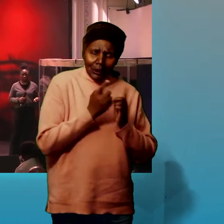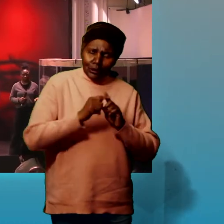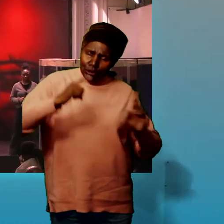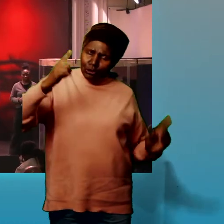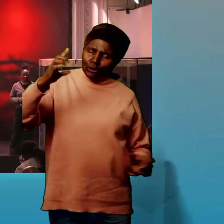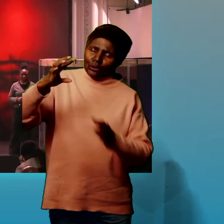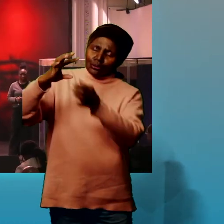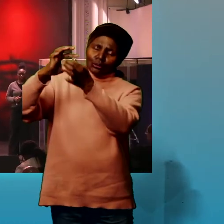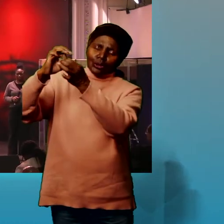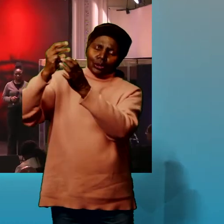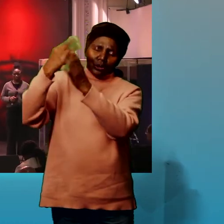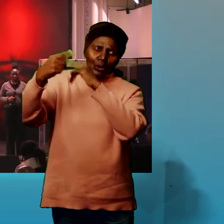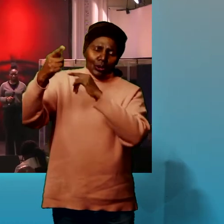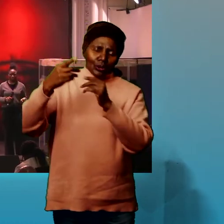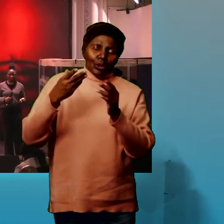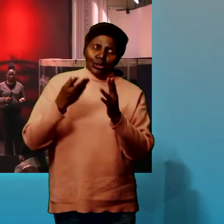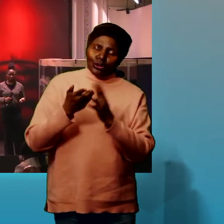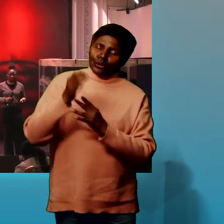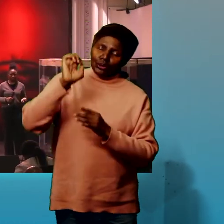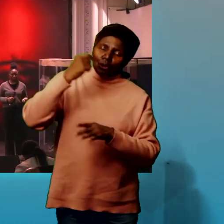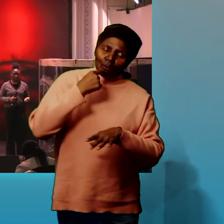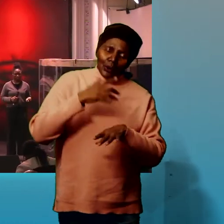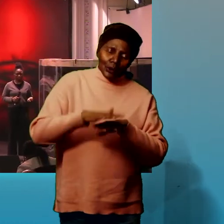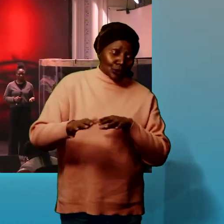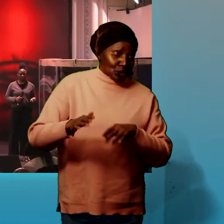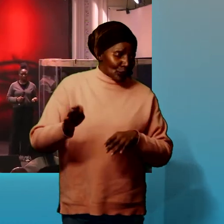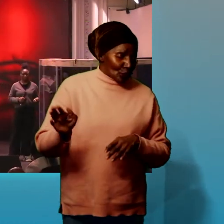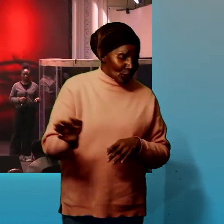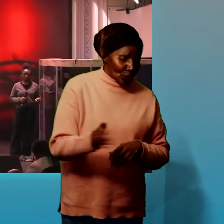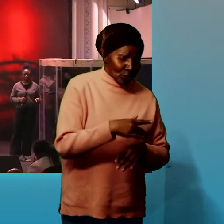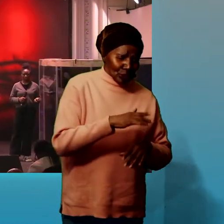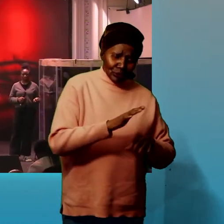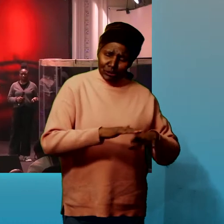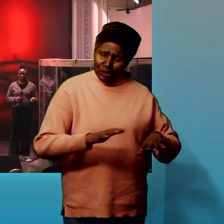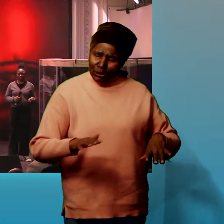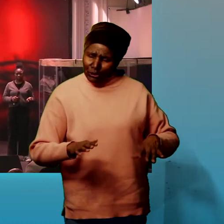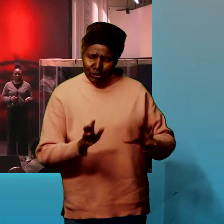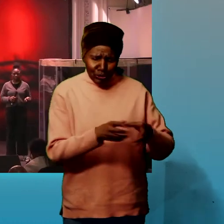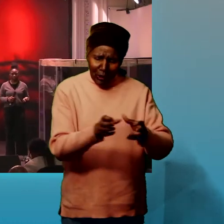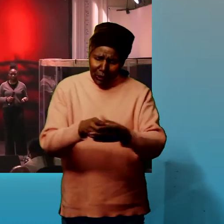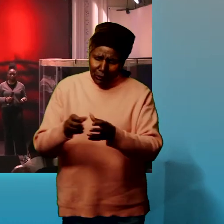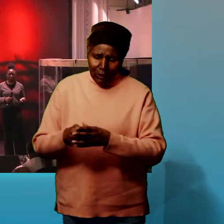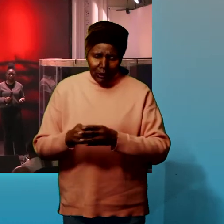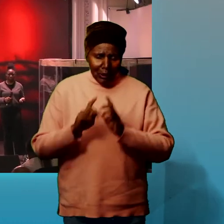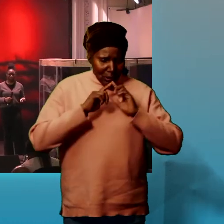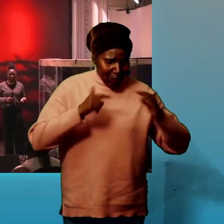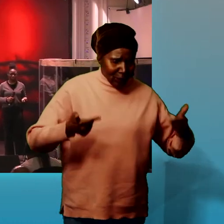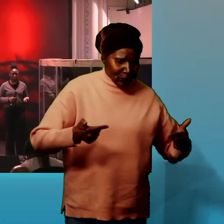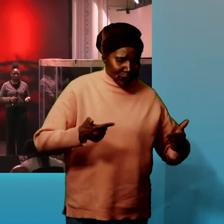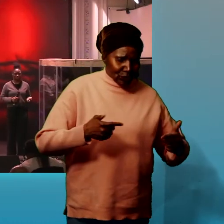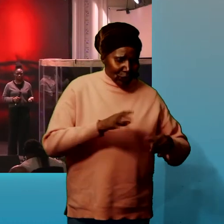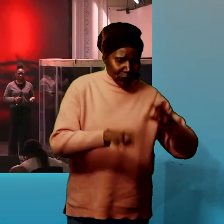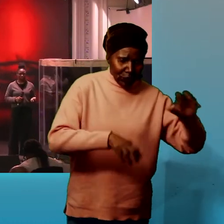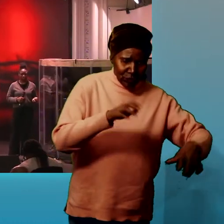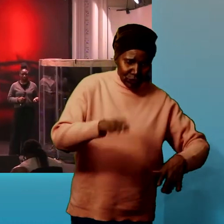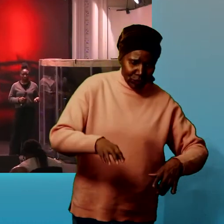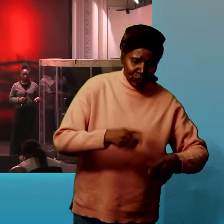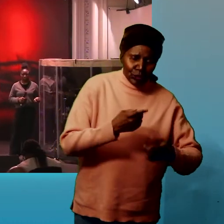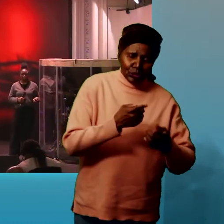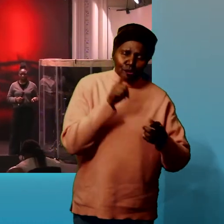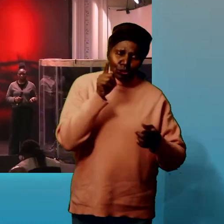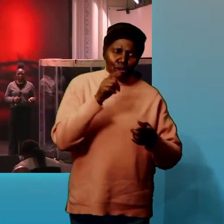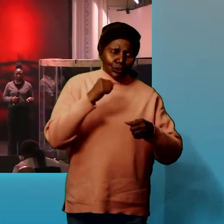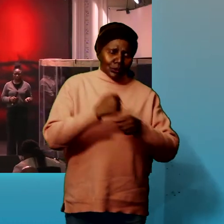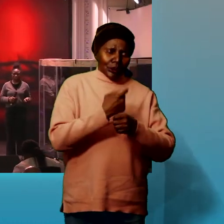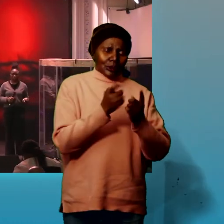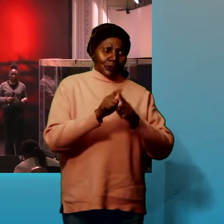blood, out of every tribe and tongue and people and nation, and have made us kings and priests to our God, and we shall